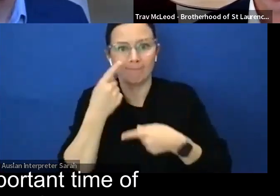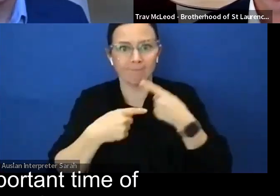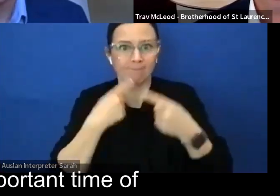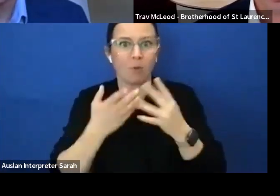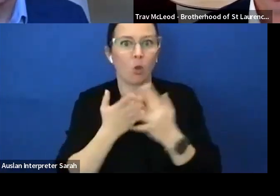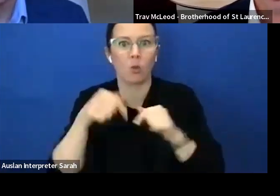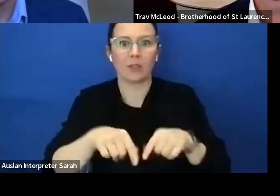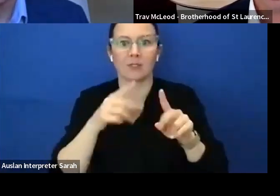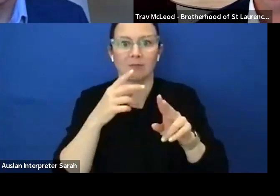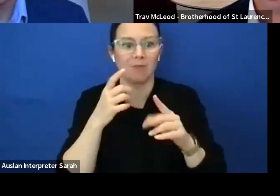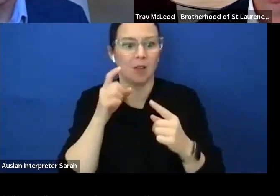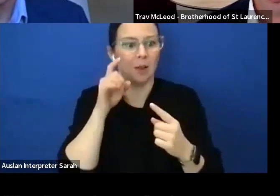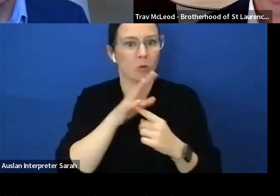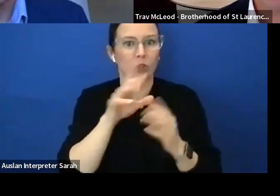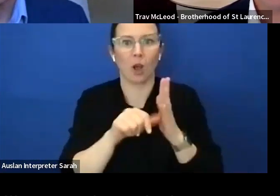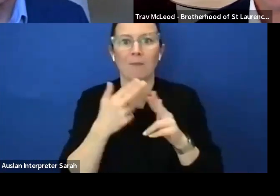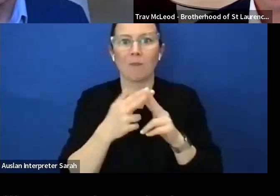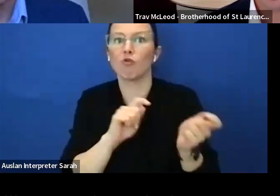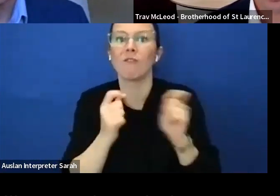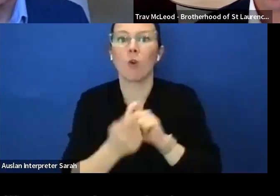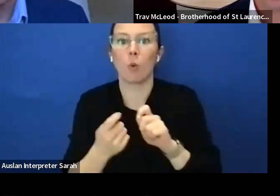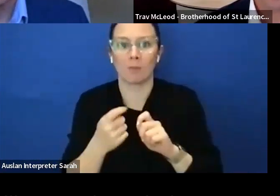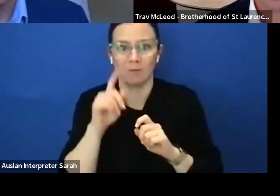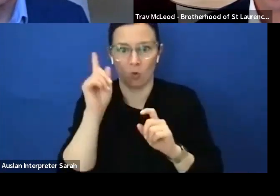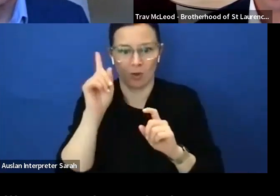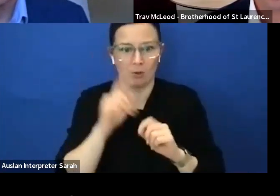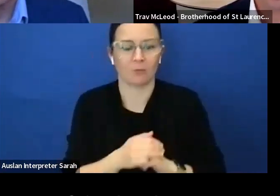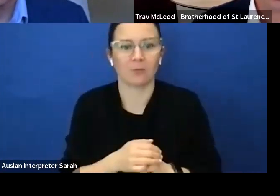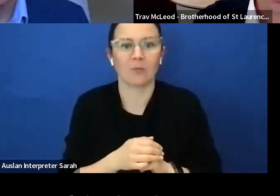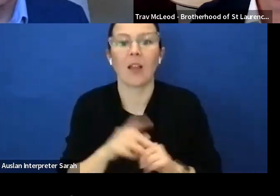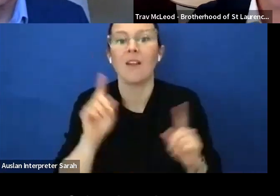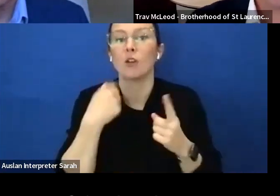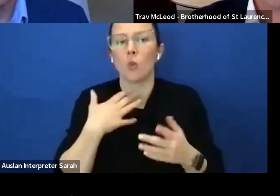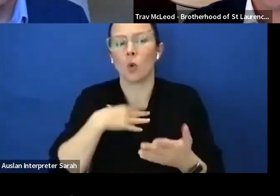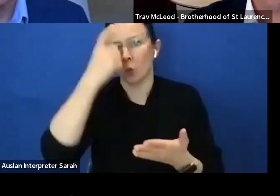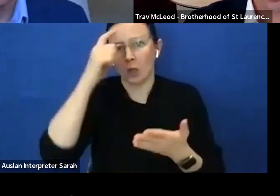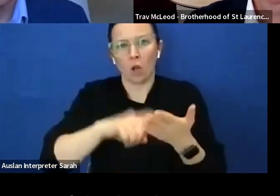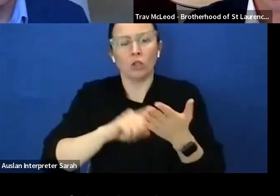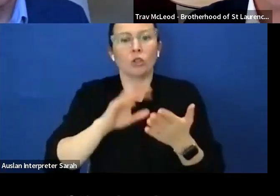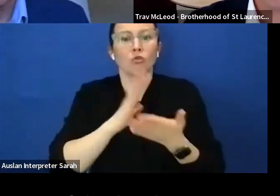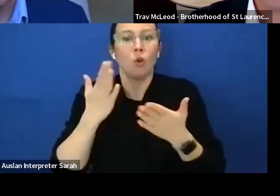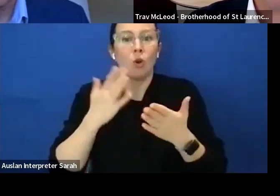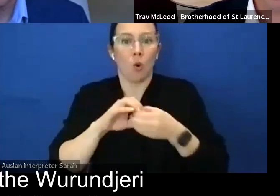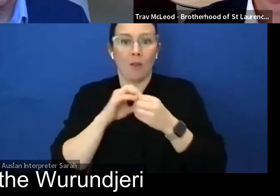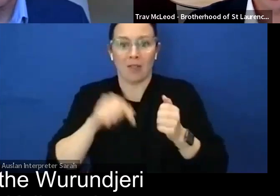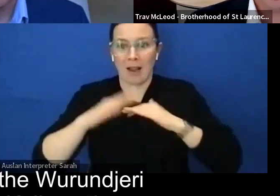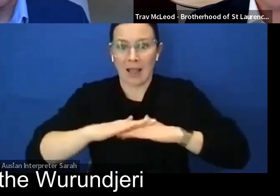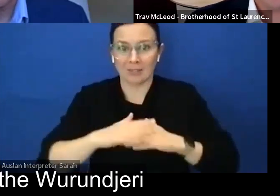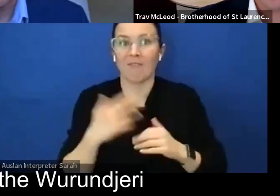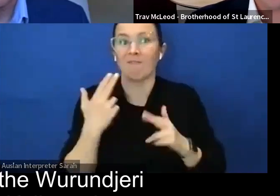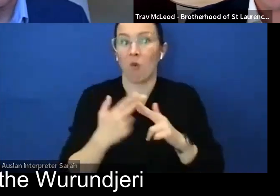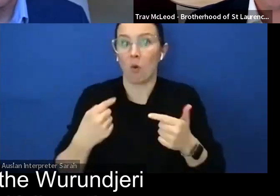early years. Before we begin, I'd like to acknowledge the traditional owners of the land. For